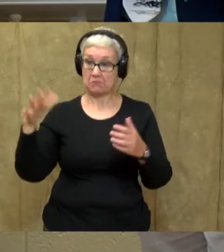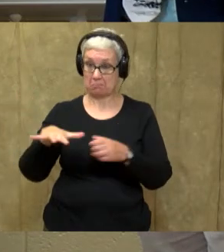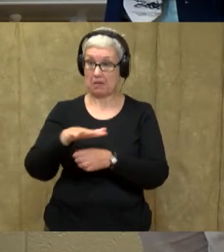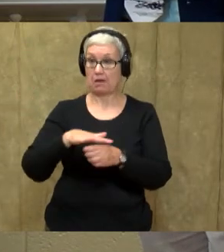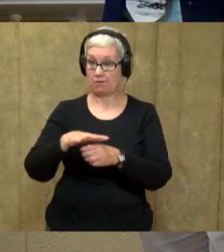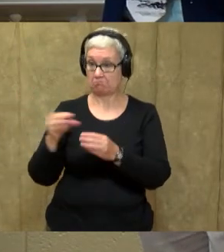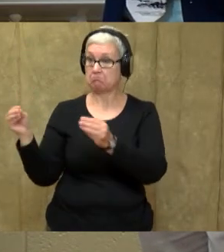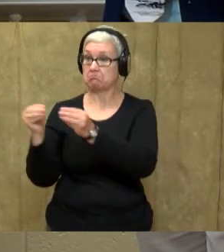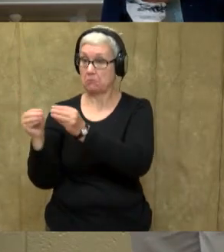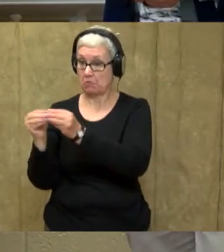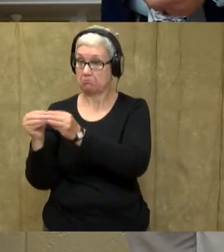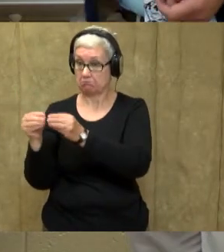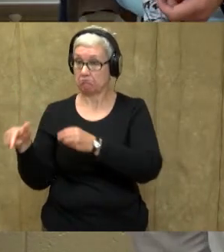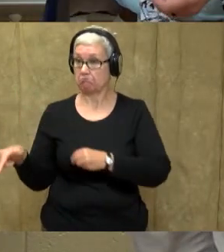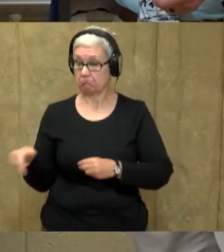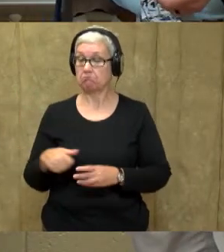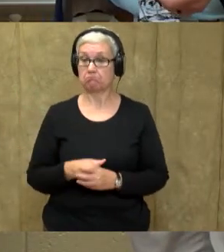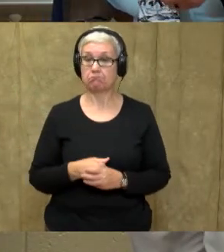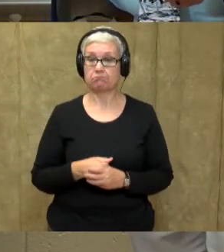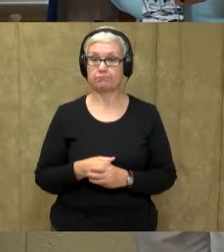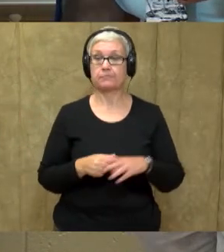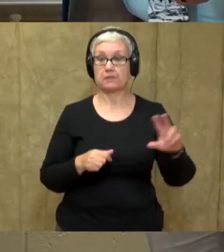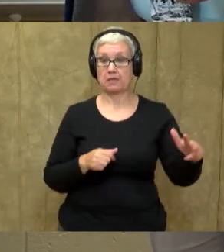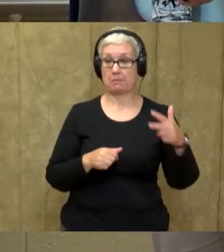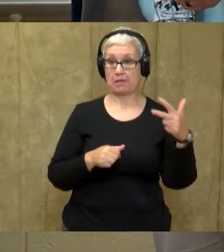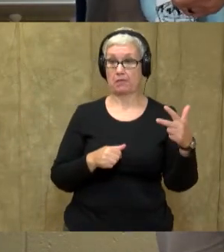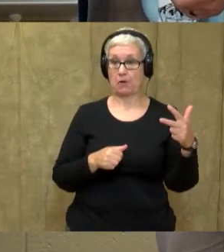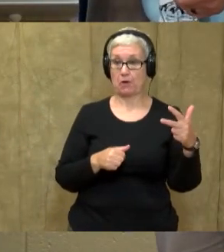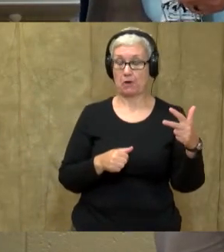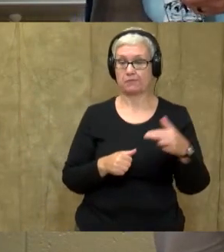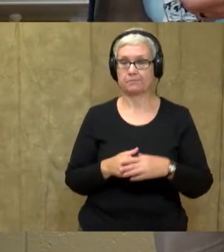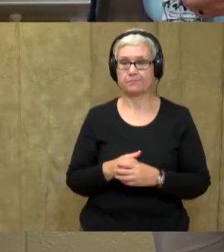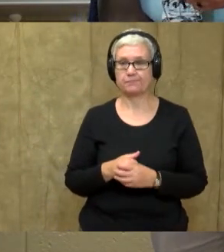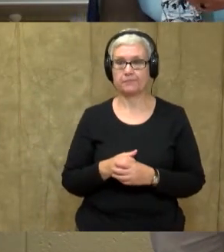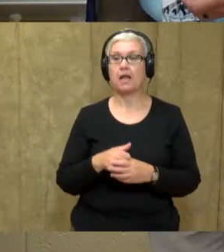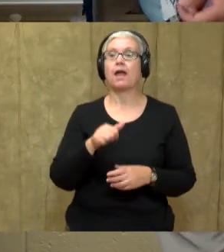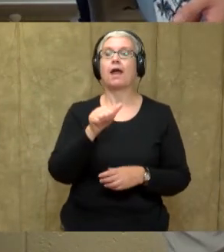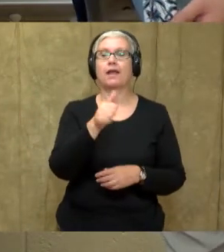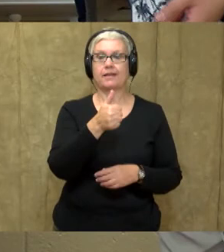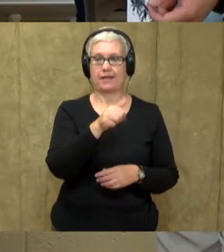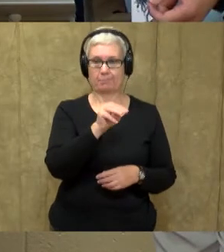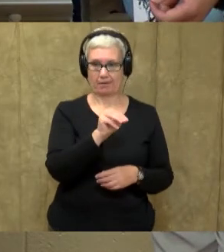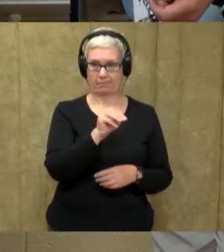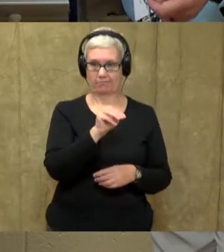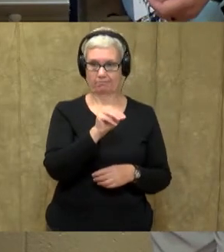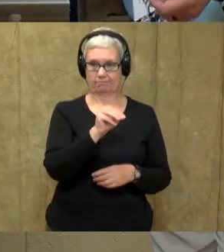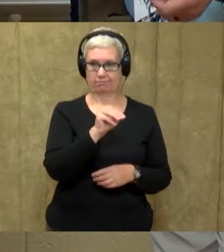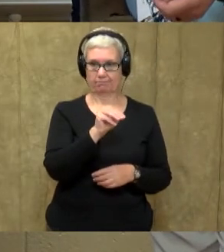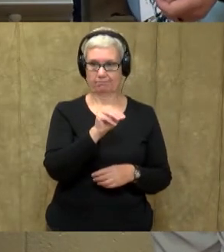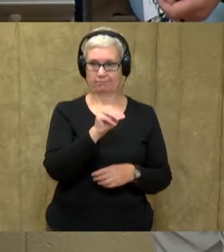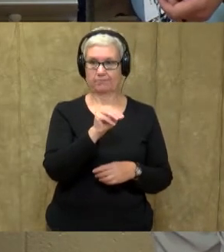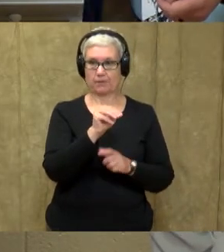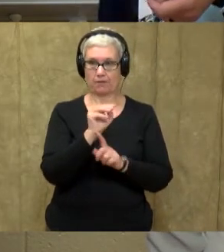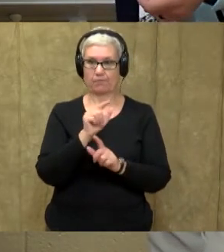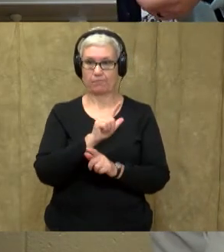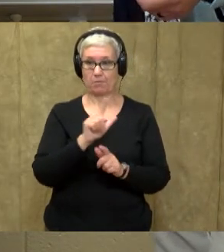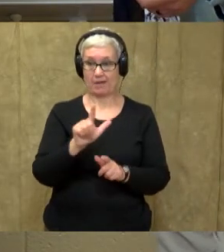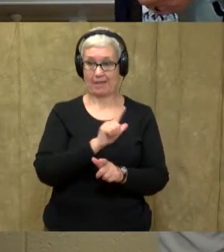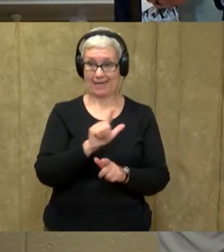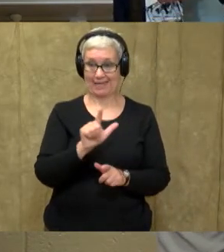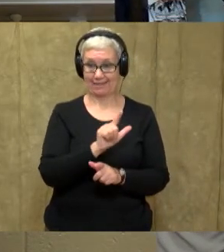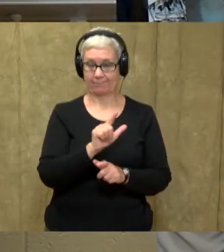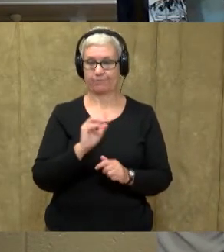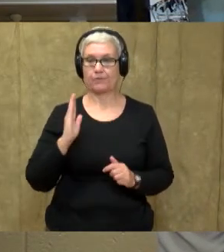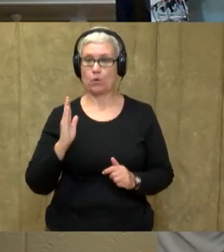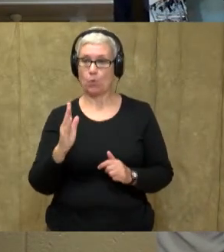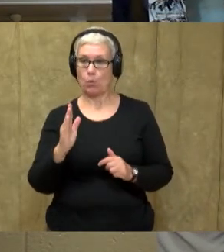one. Another prospector sees this and then doubles the length, and now he's got 10 meters long for his plot of land,